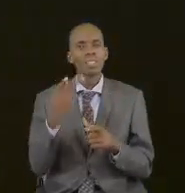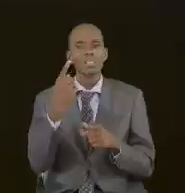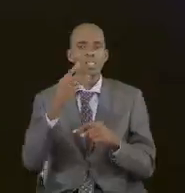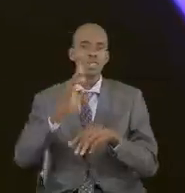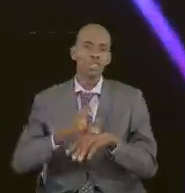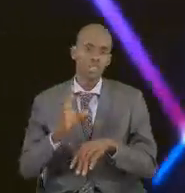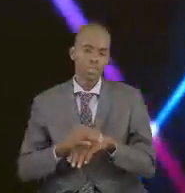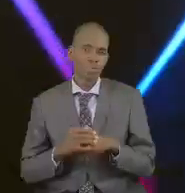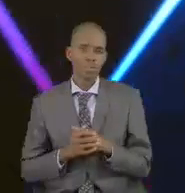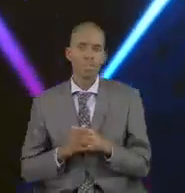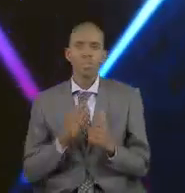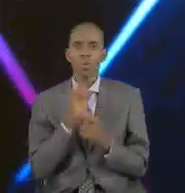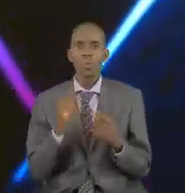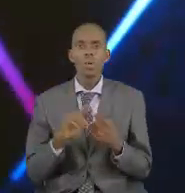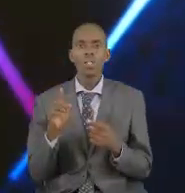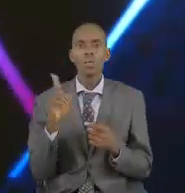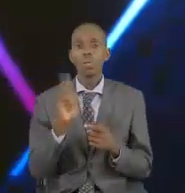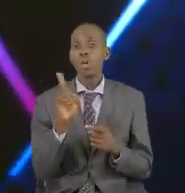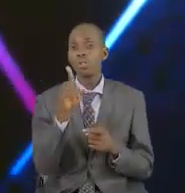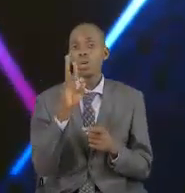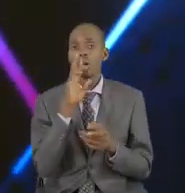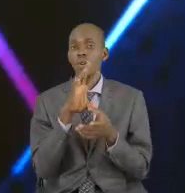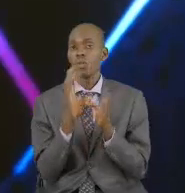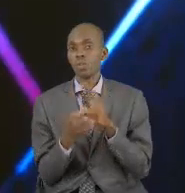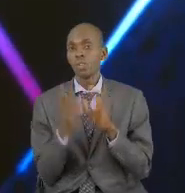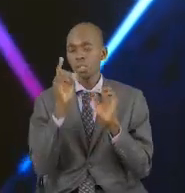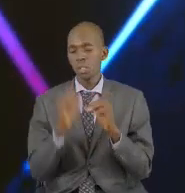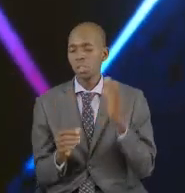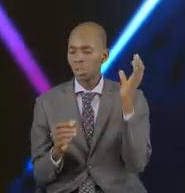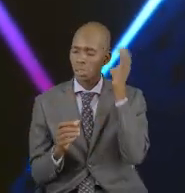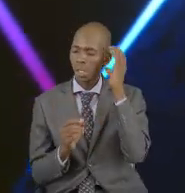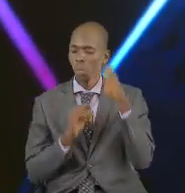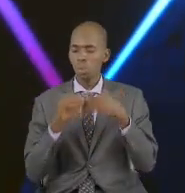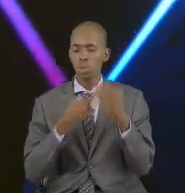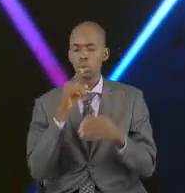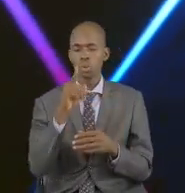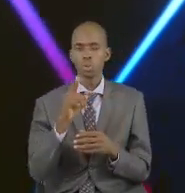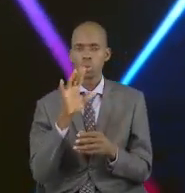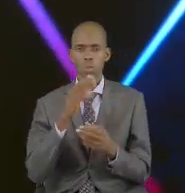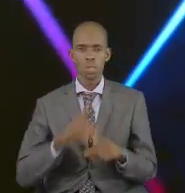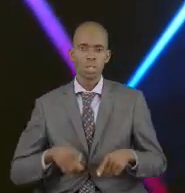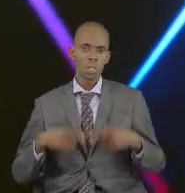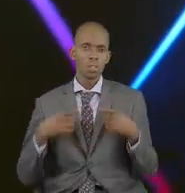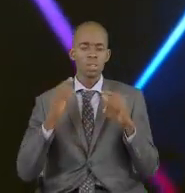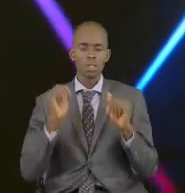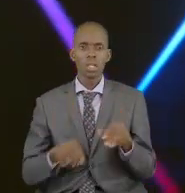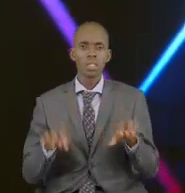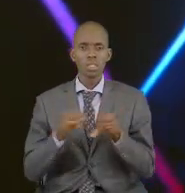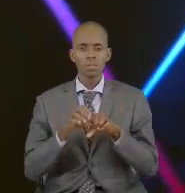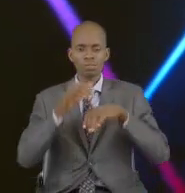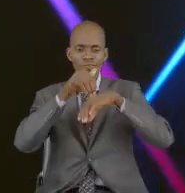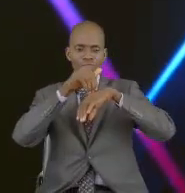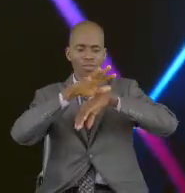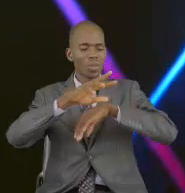are converted, they can hear about you, your life. They can even send